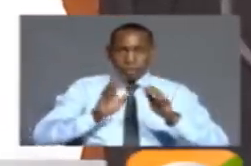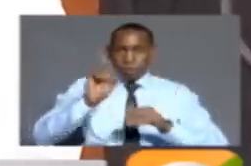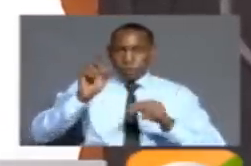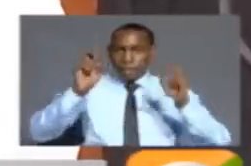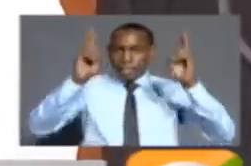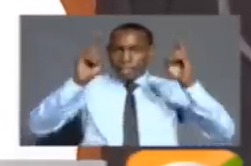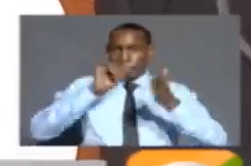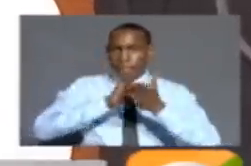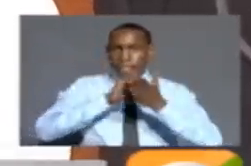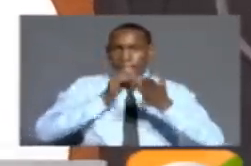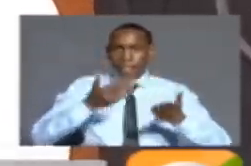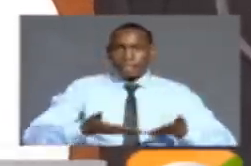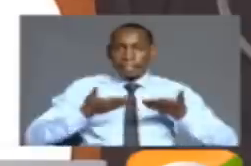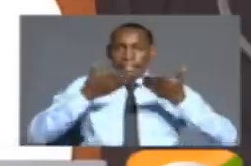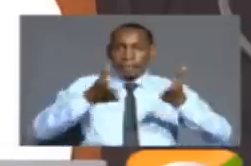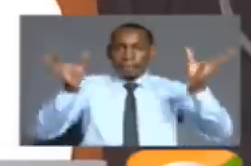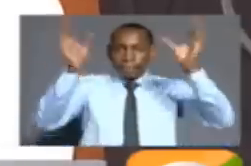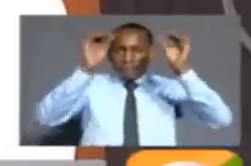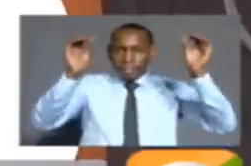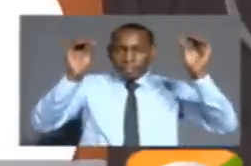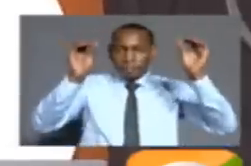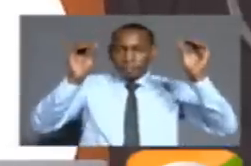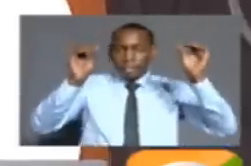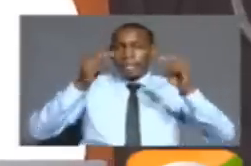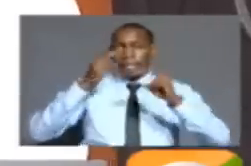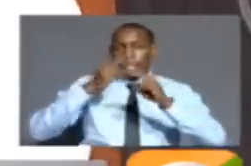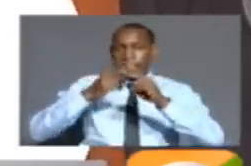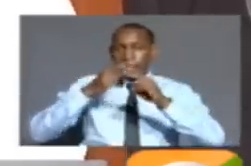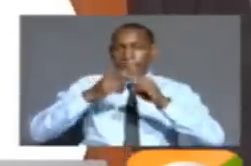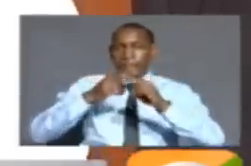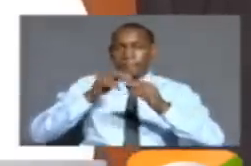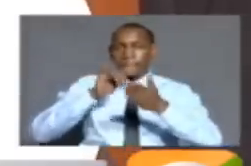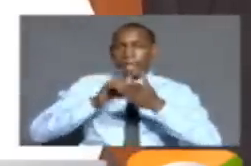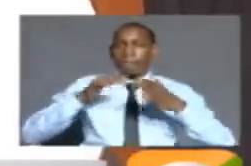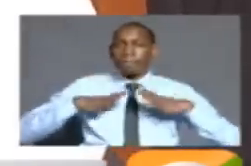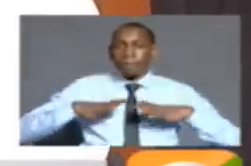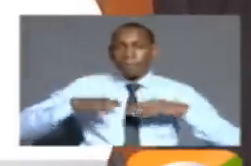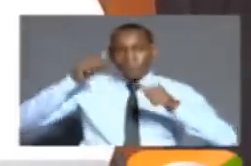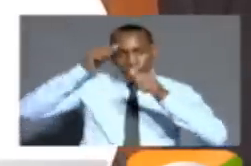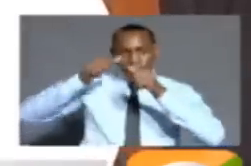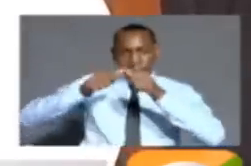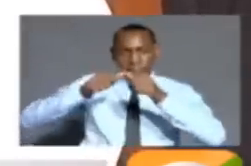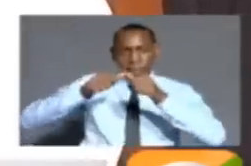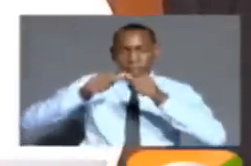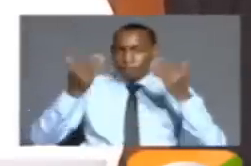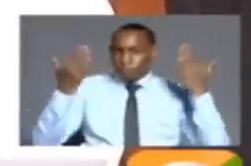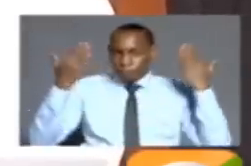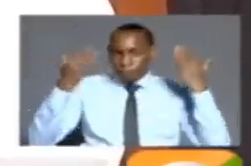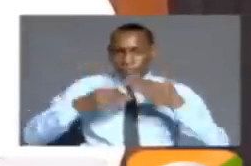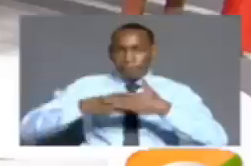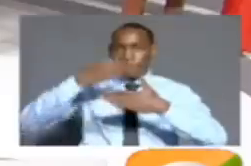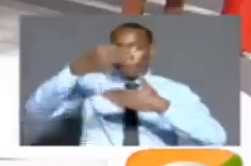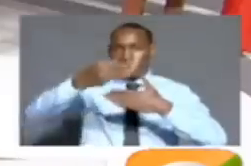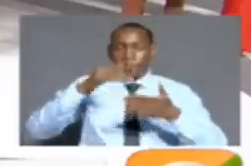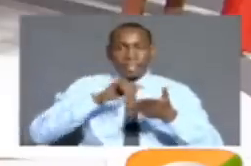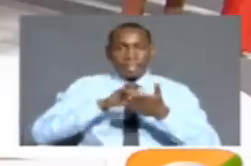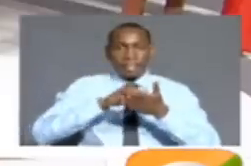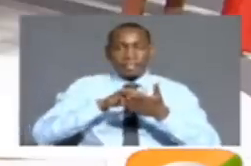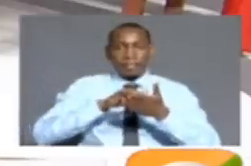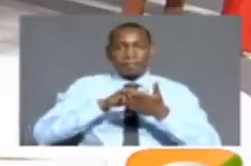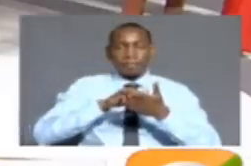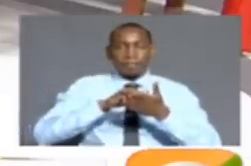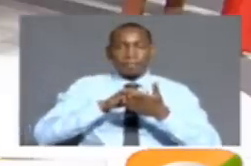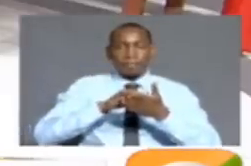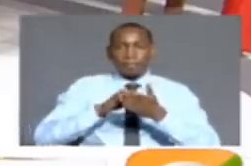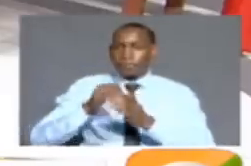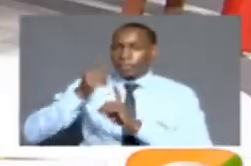will give our president mm-hmm. a legacy people will remember for years. Mm-hmm. And that is right.